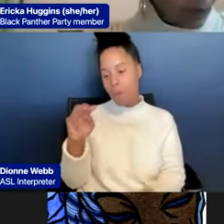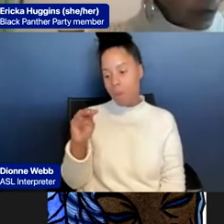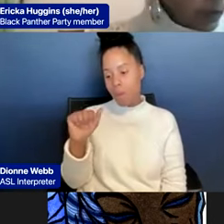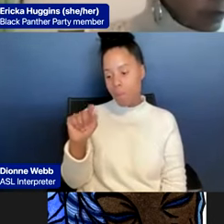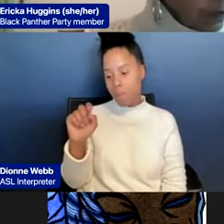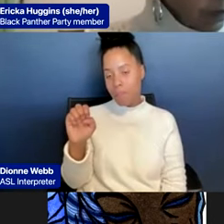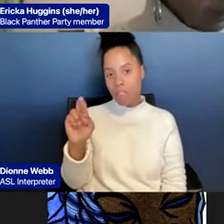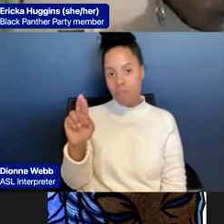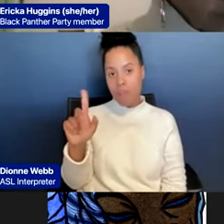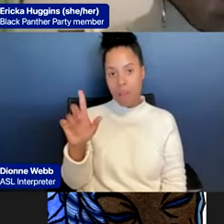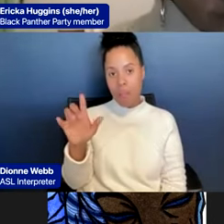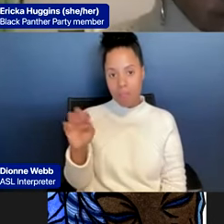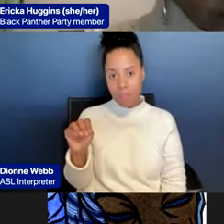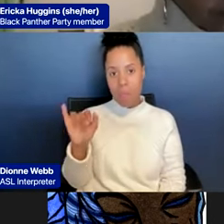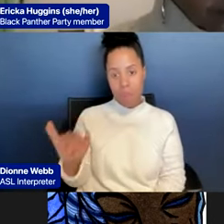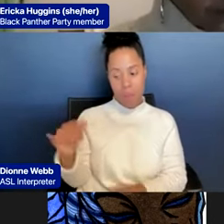existed